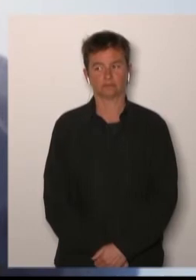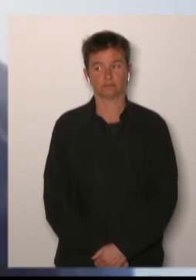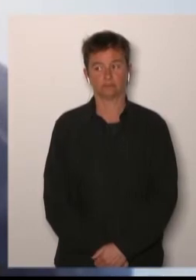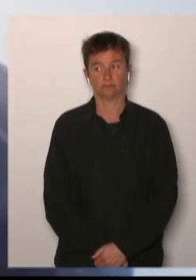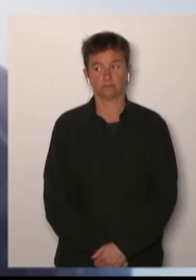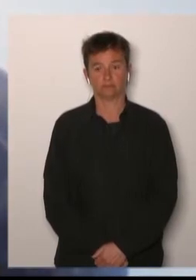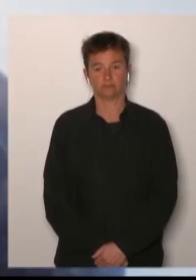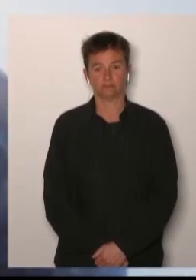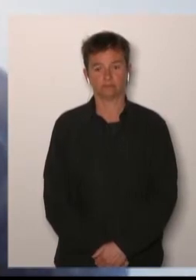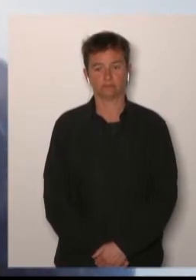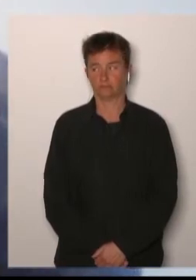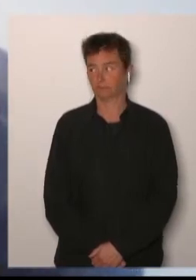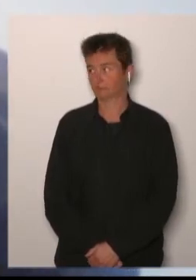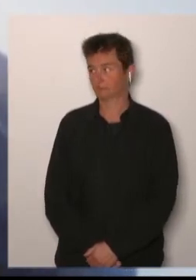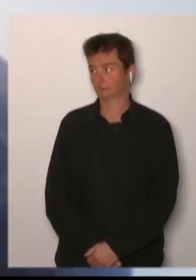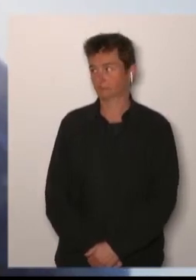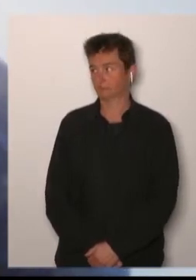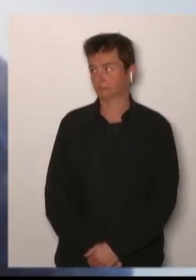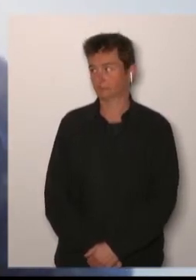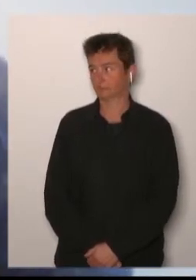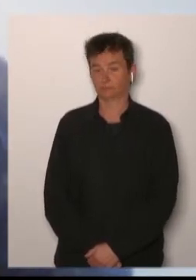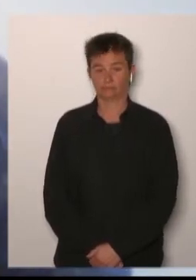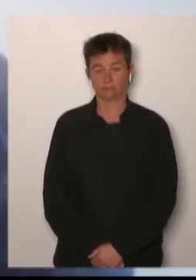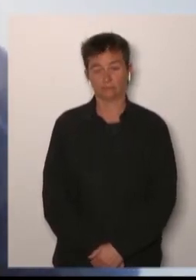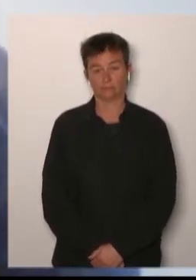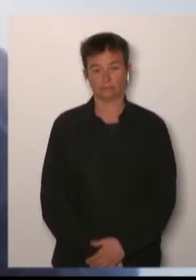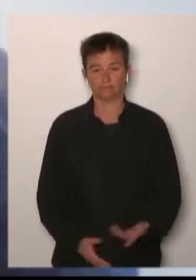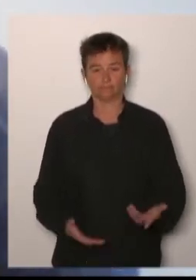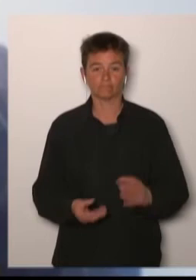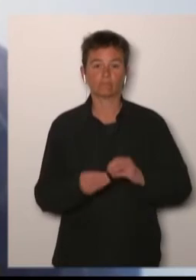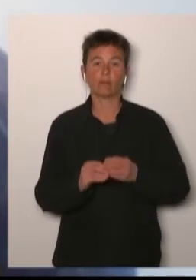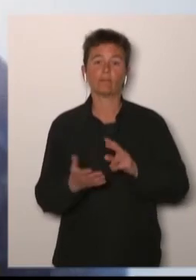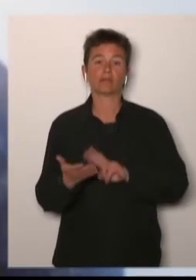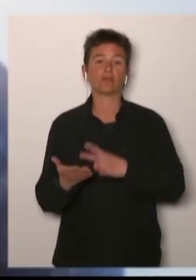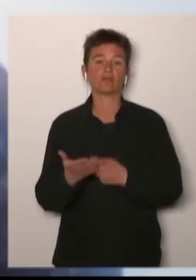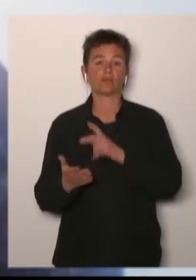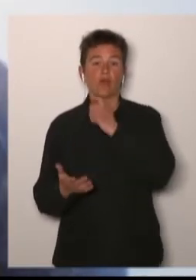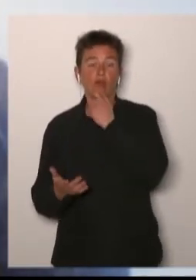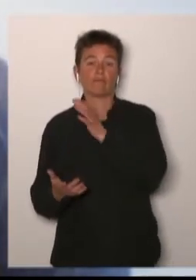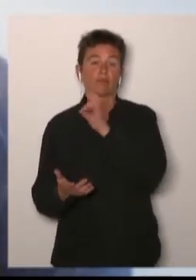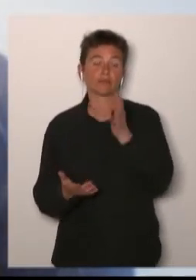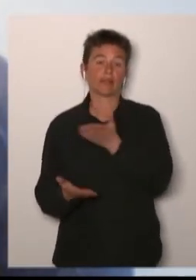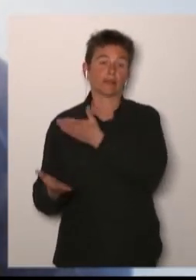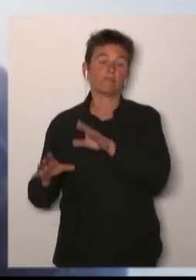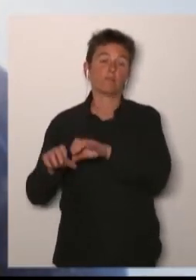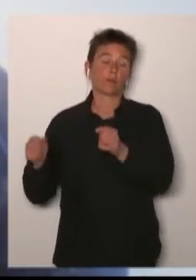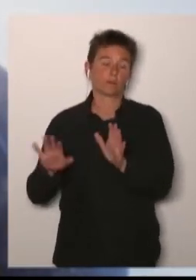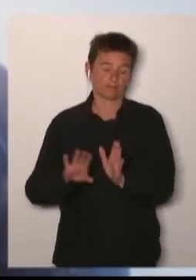other sort of, you know, funding initiatives, particularly with regard to clinical